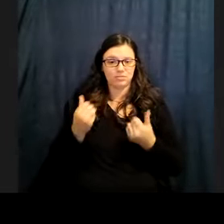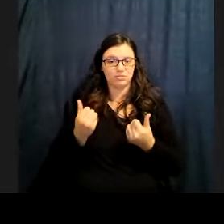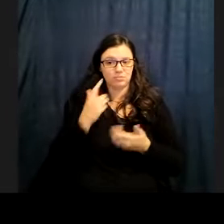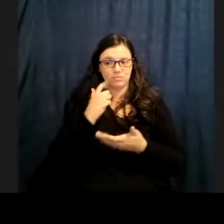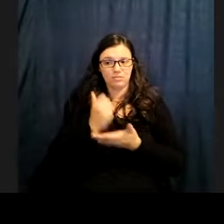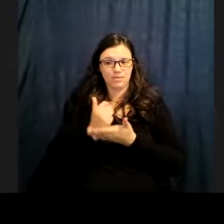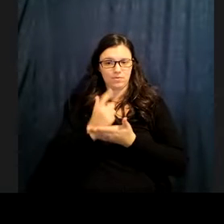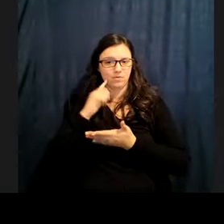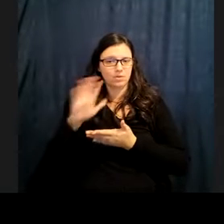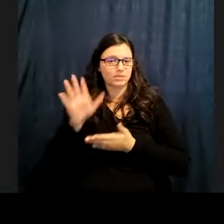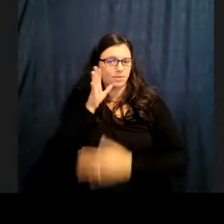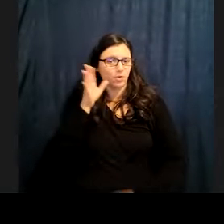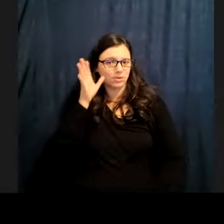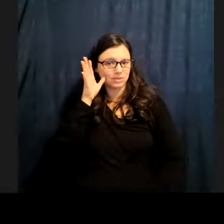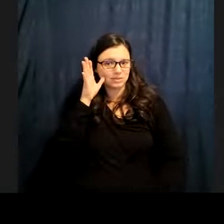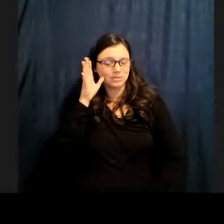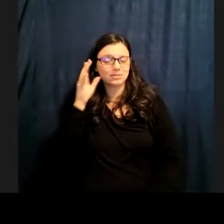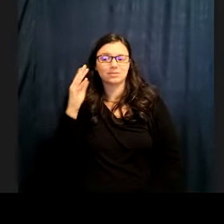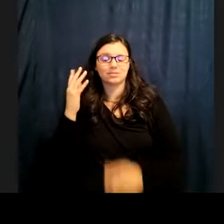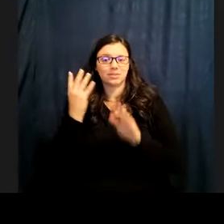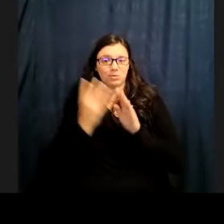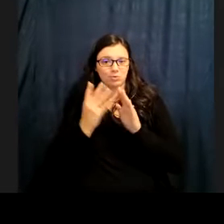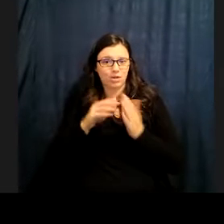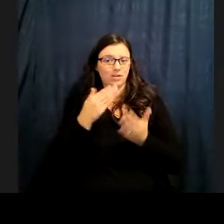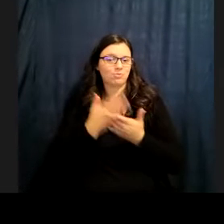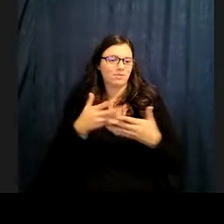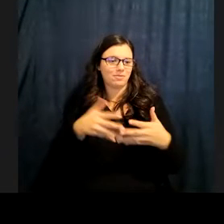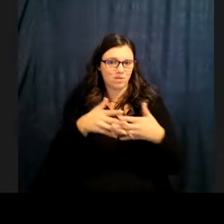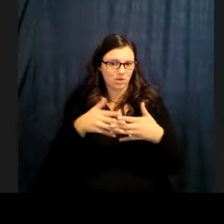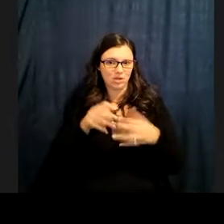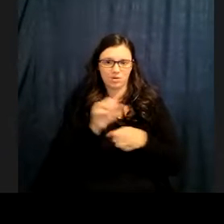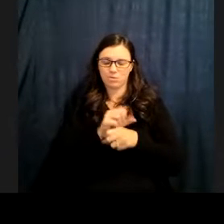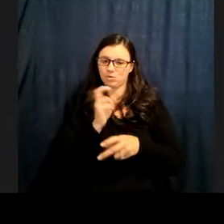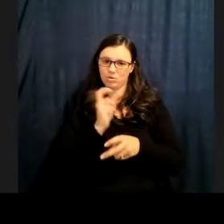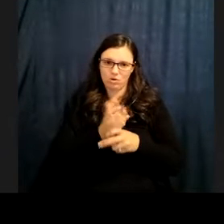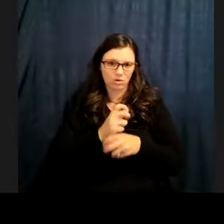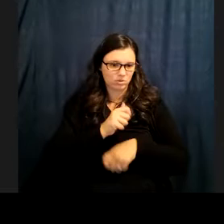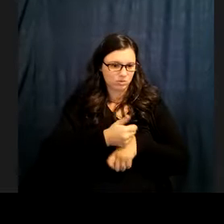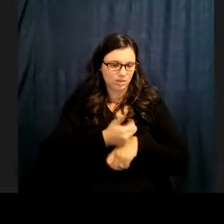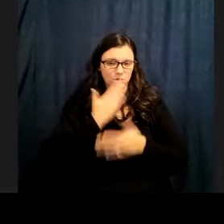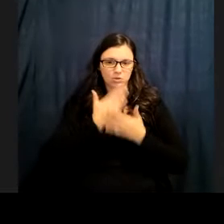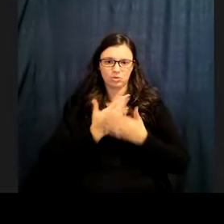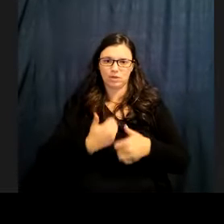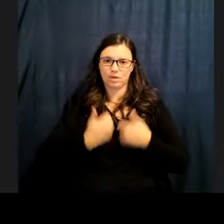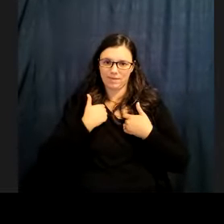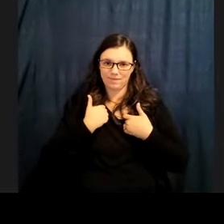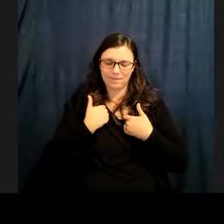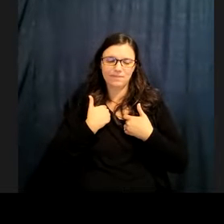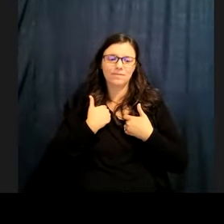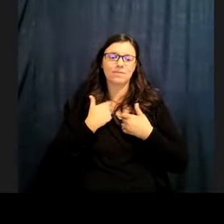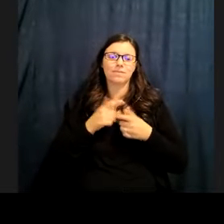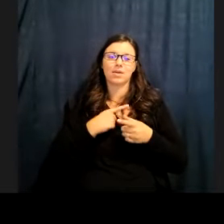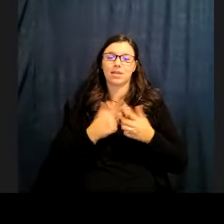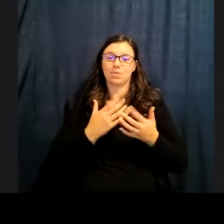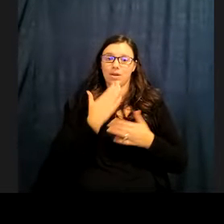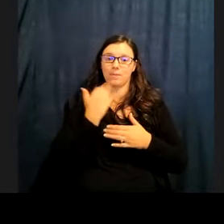who emigrated, came to the US, had to work very hard to establish a good life. And then they wanted a better